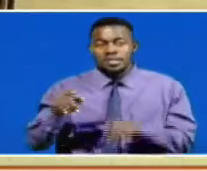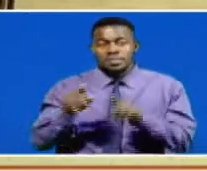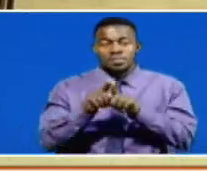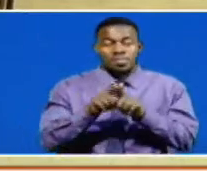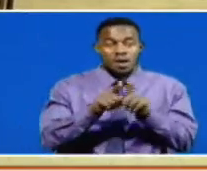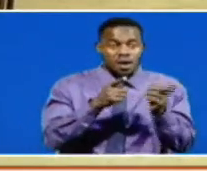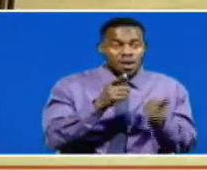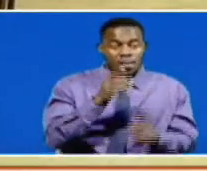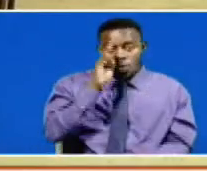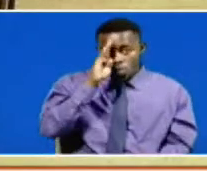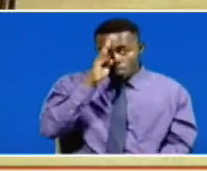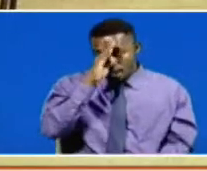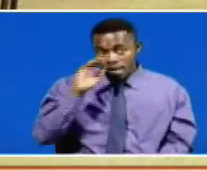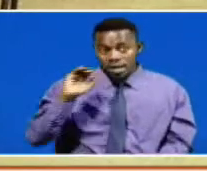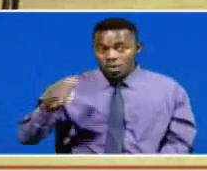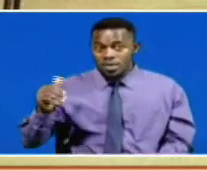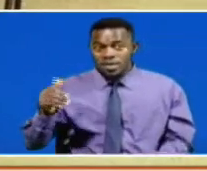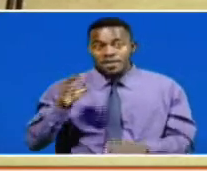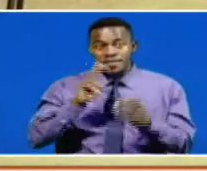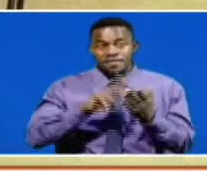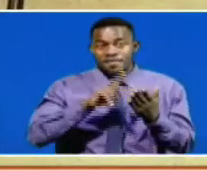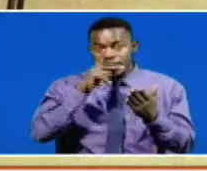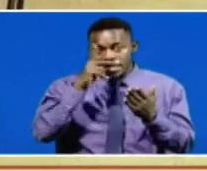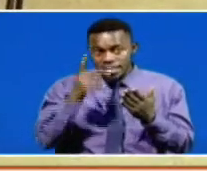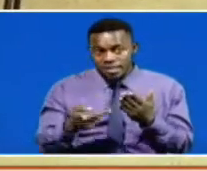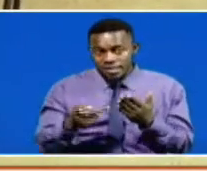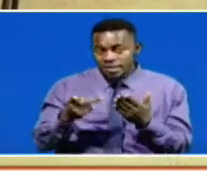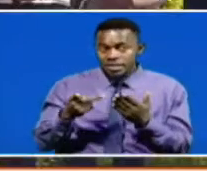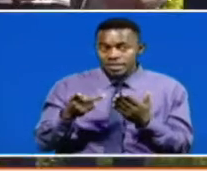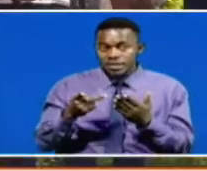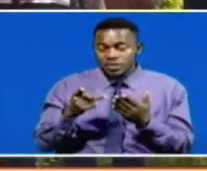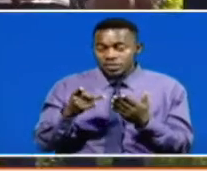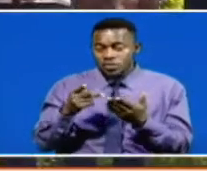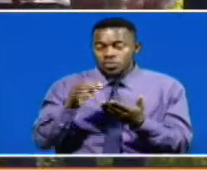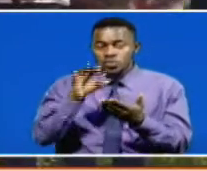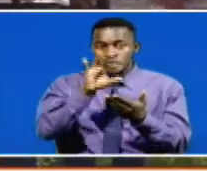failed to make choices of secondary schools they wished to join. The Form 1 cohort